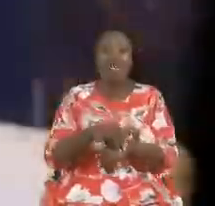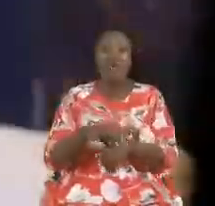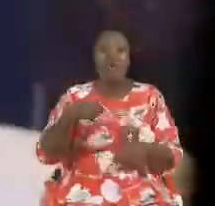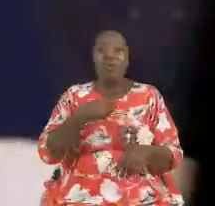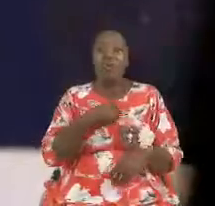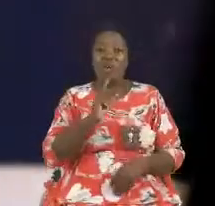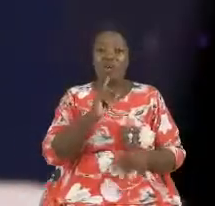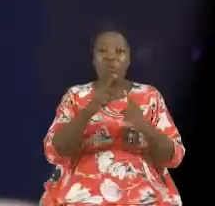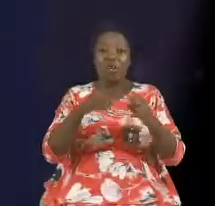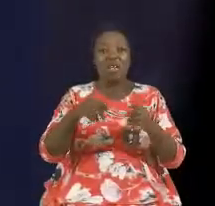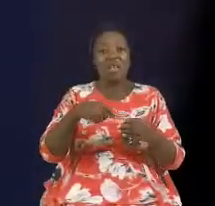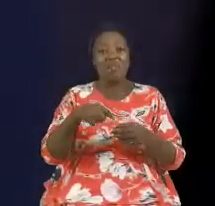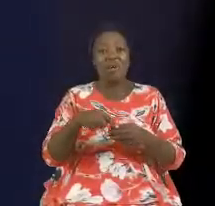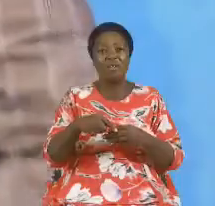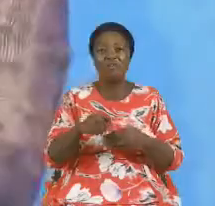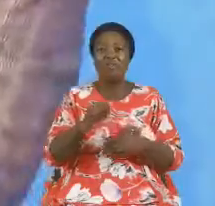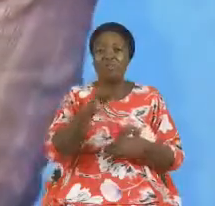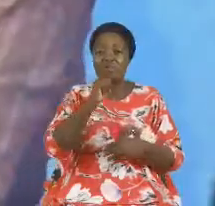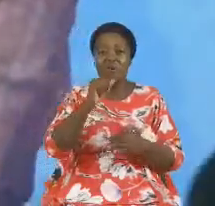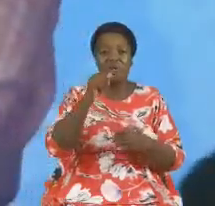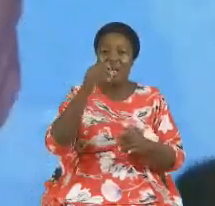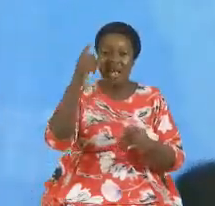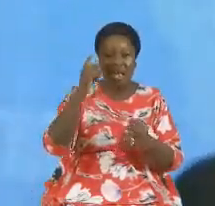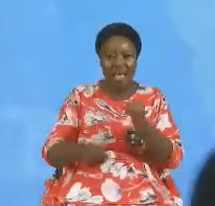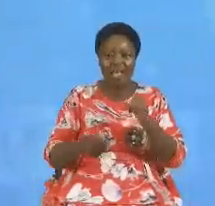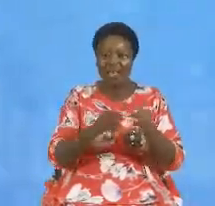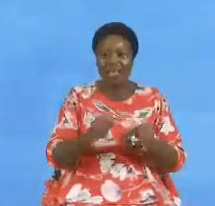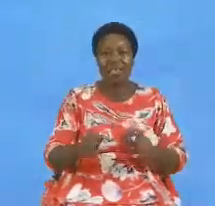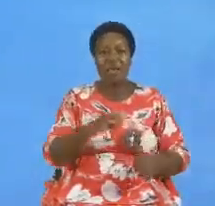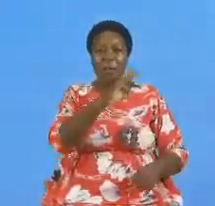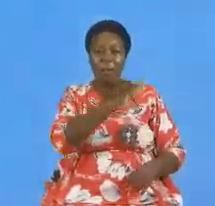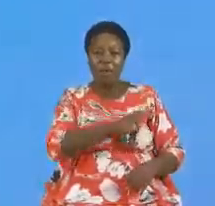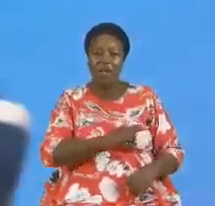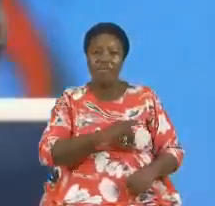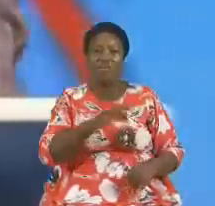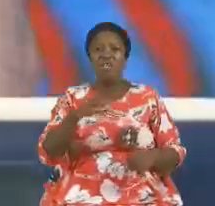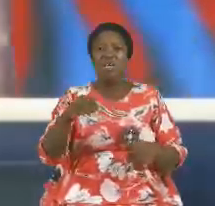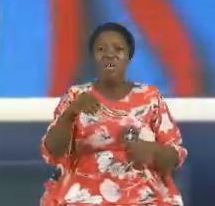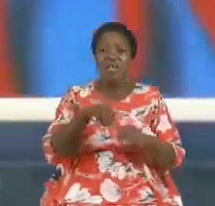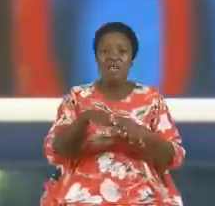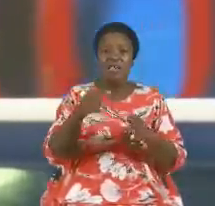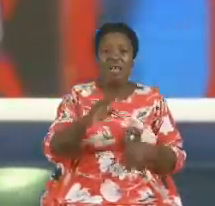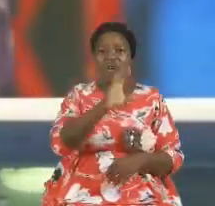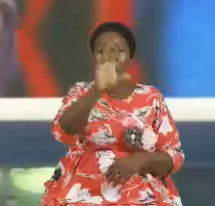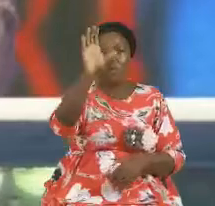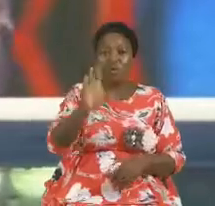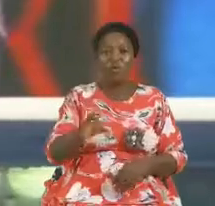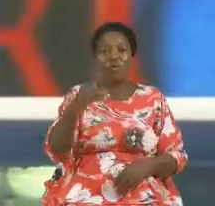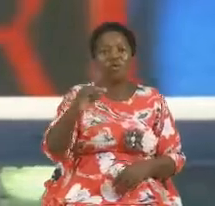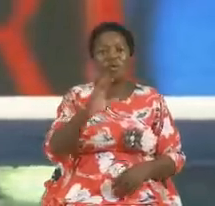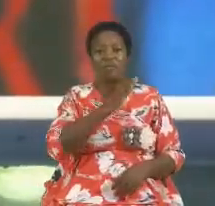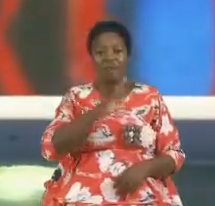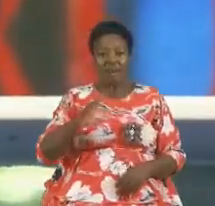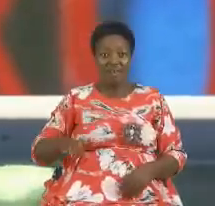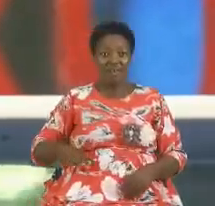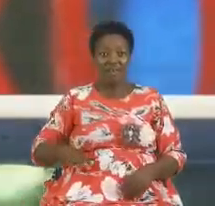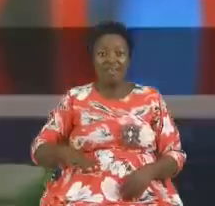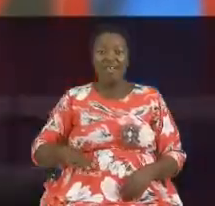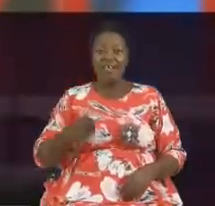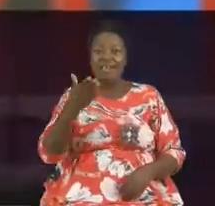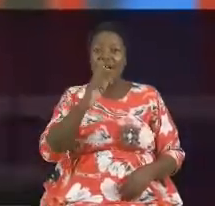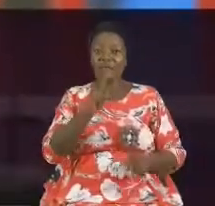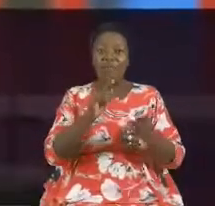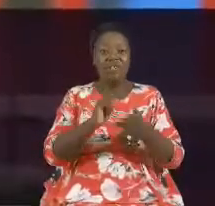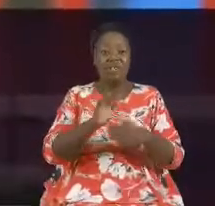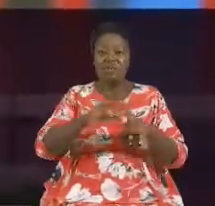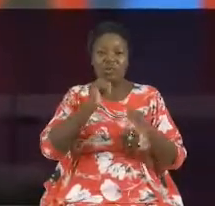at this time, we're talking about unending benefits in the cross